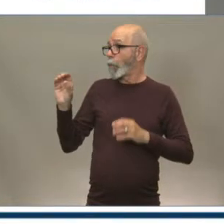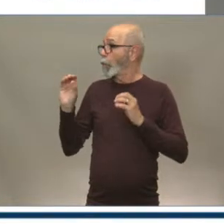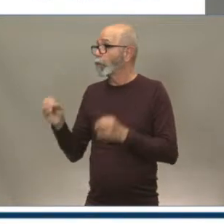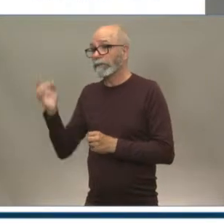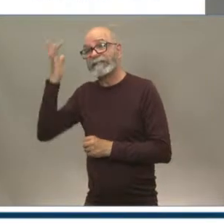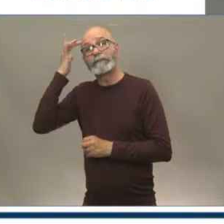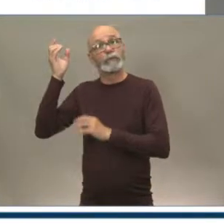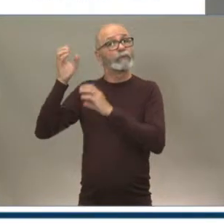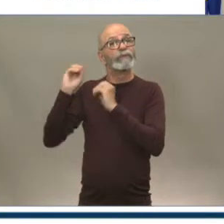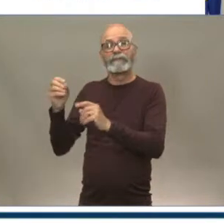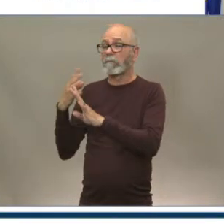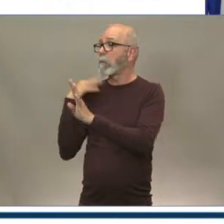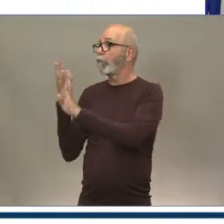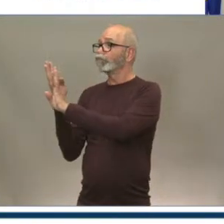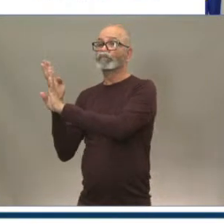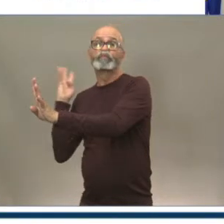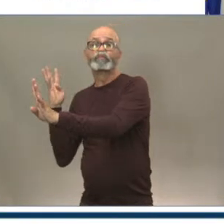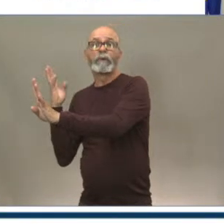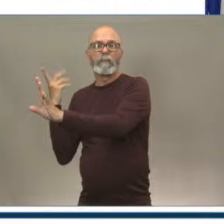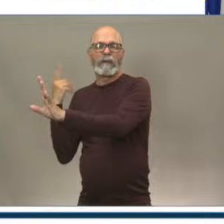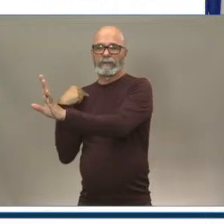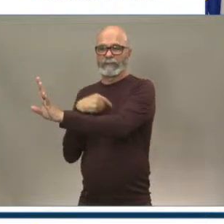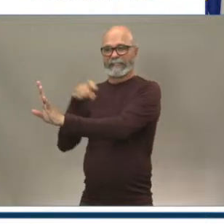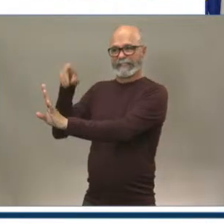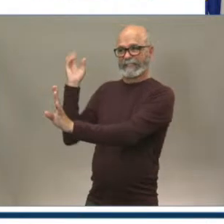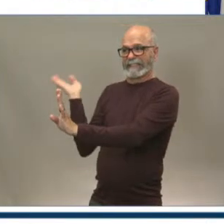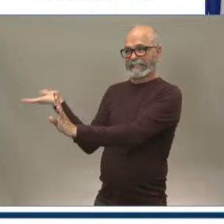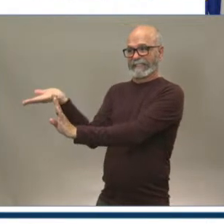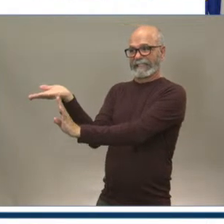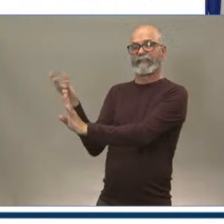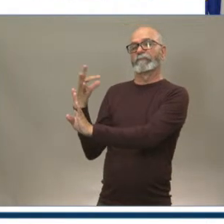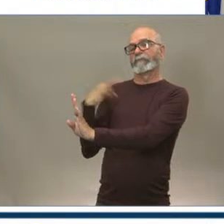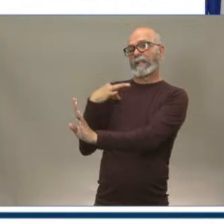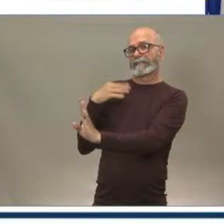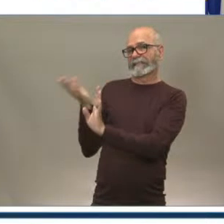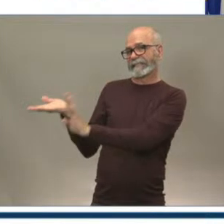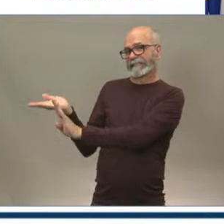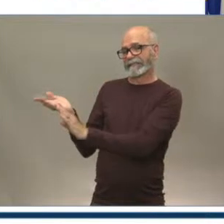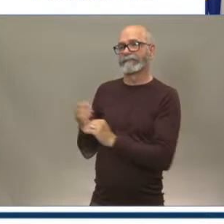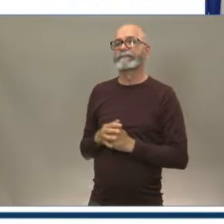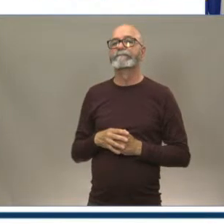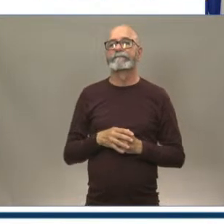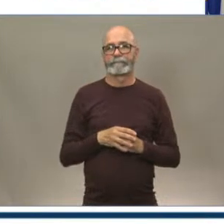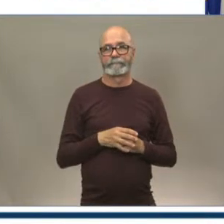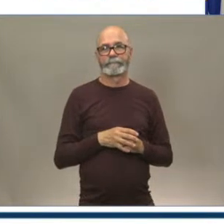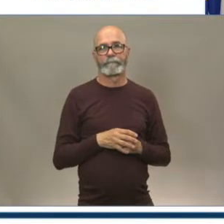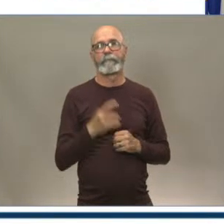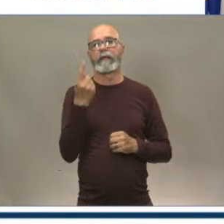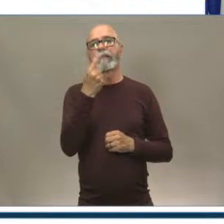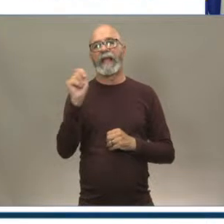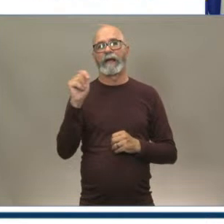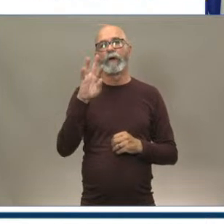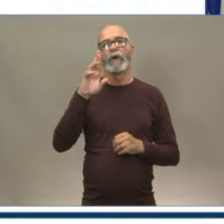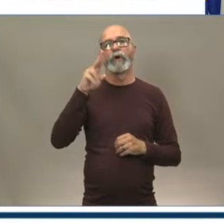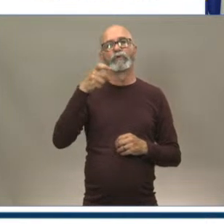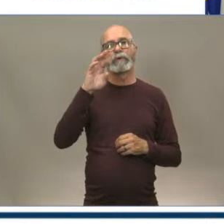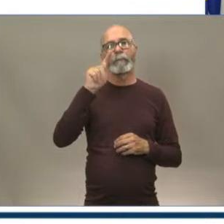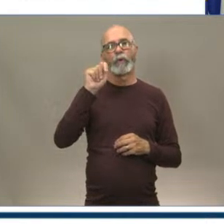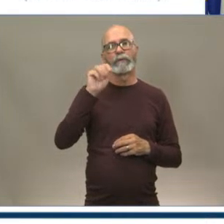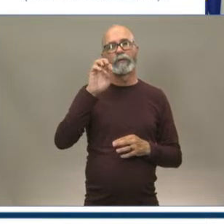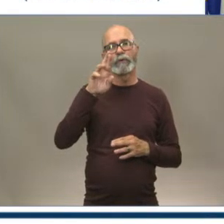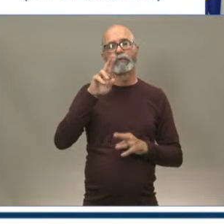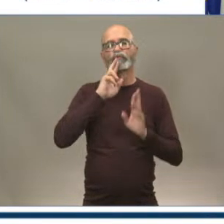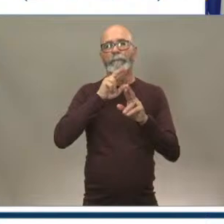time. Next question will go to Jake Boudreau with The Reporter. question is for